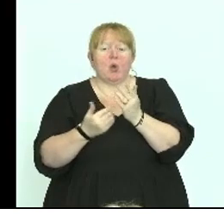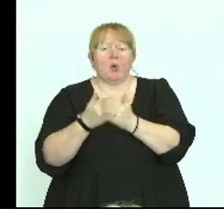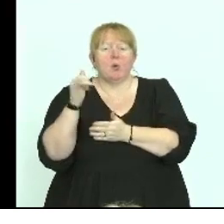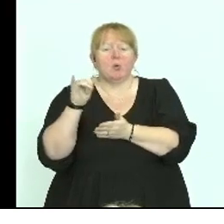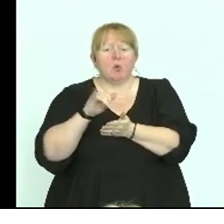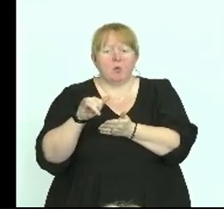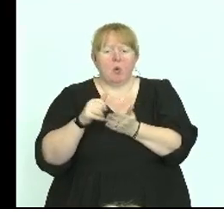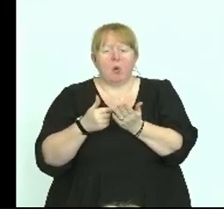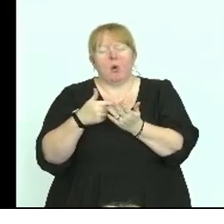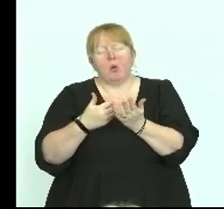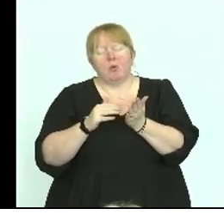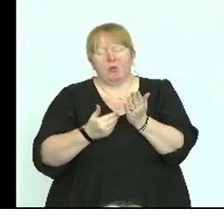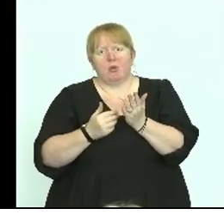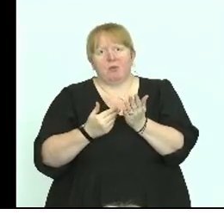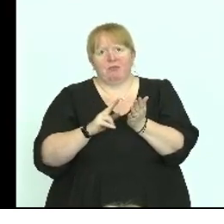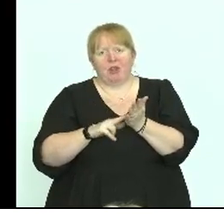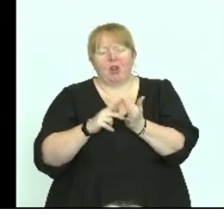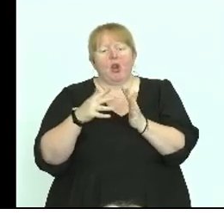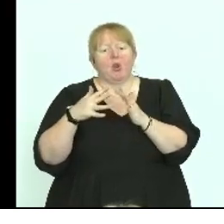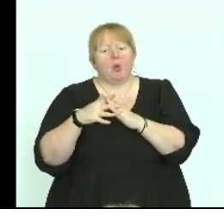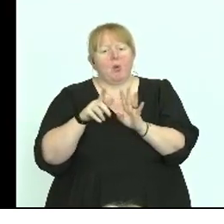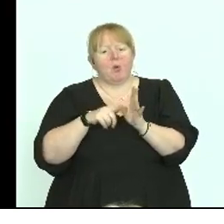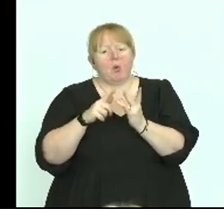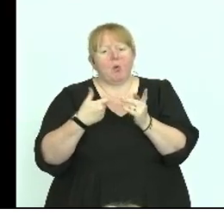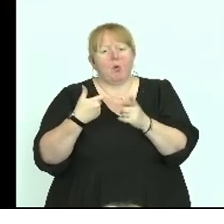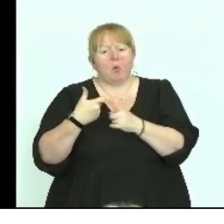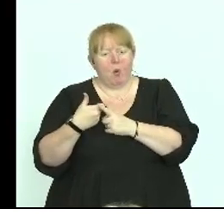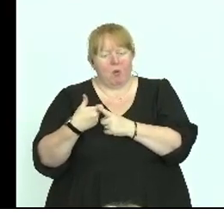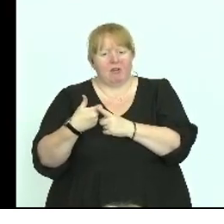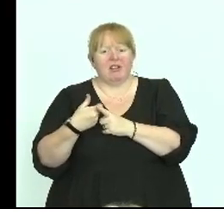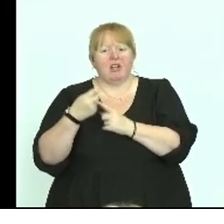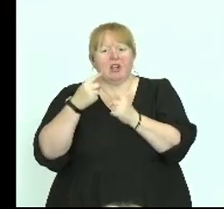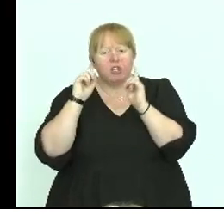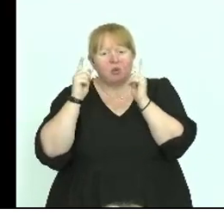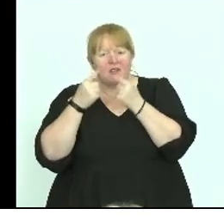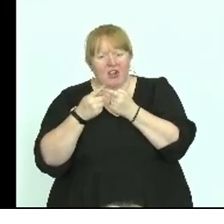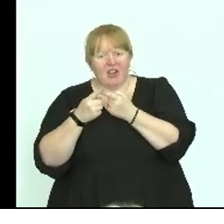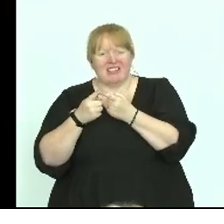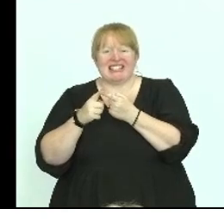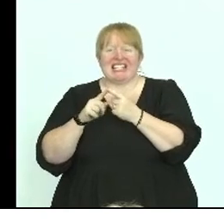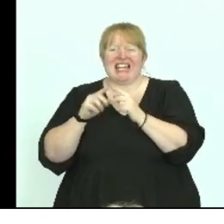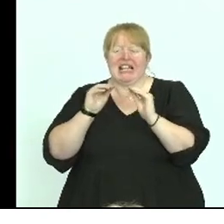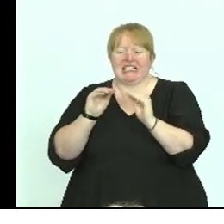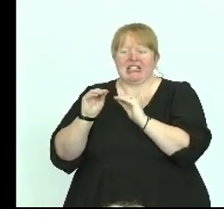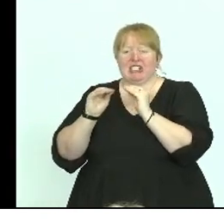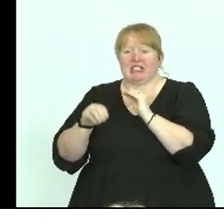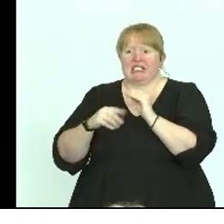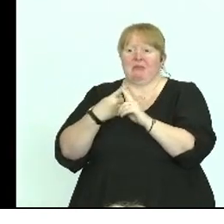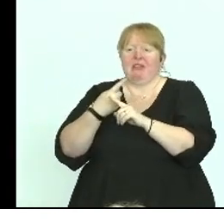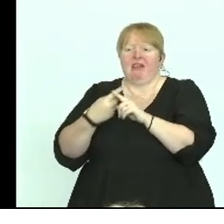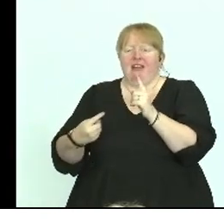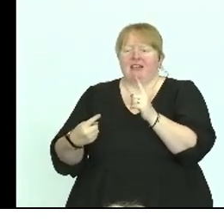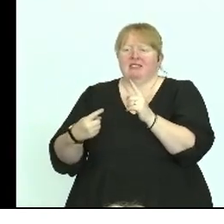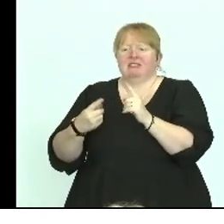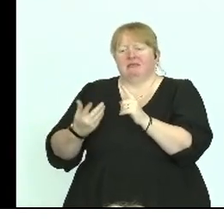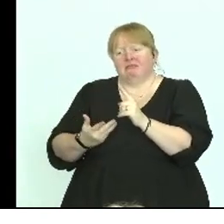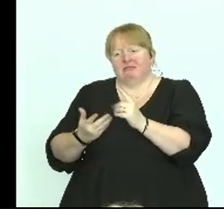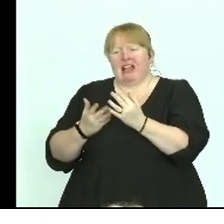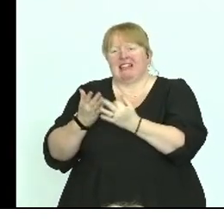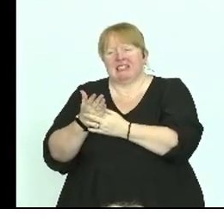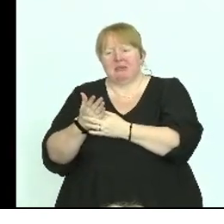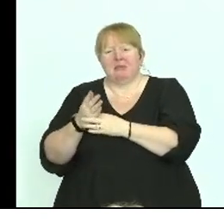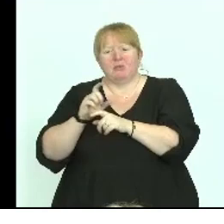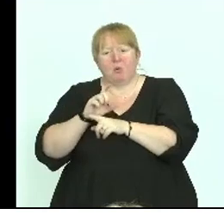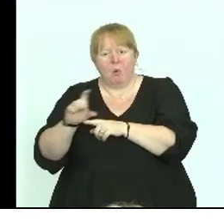the UX design courses. So I'm really hoping they're going to give you some insight into